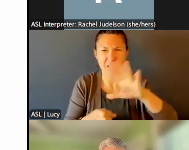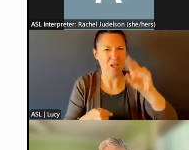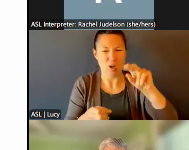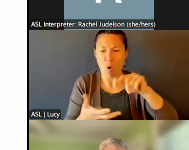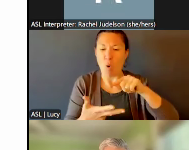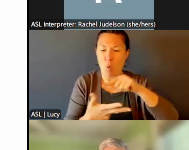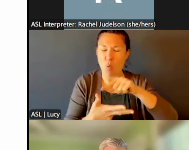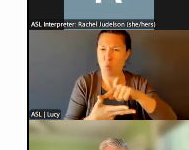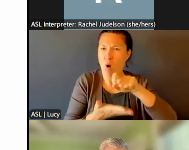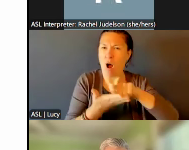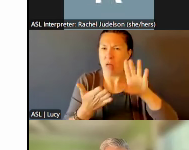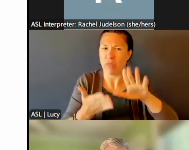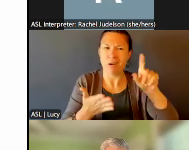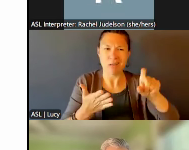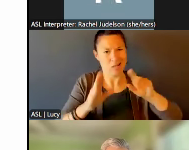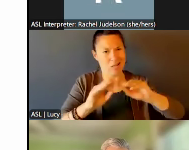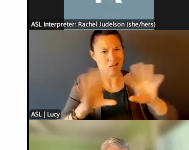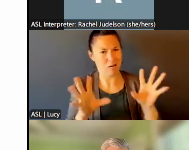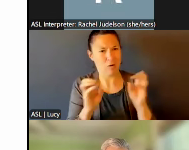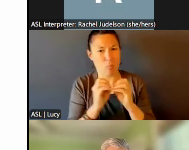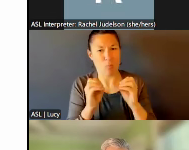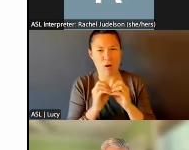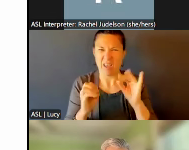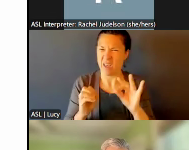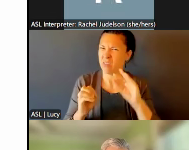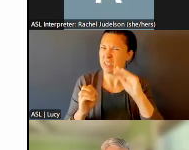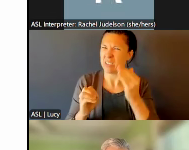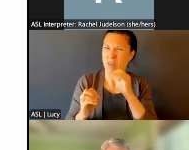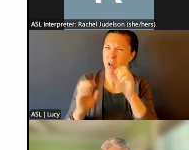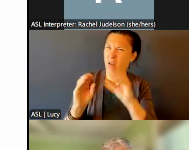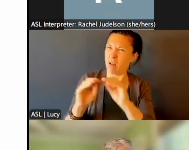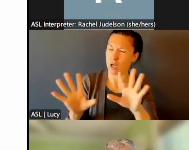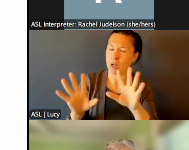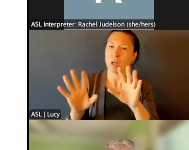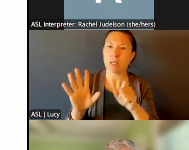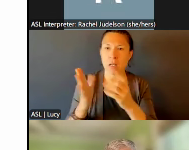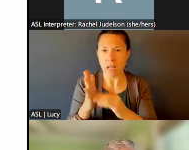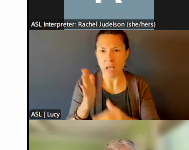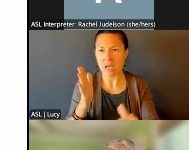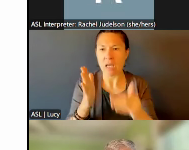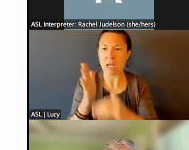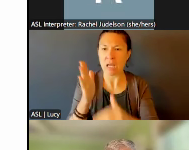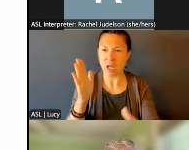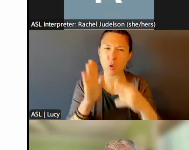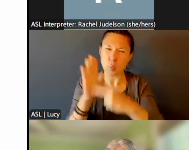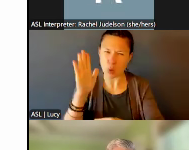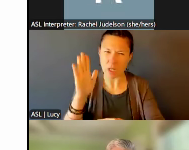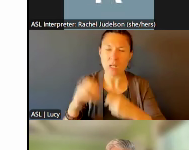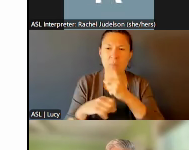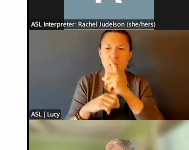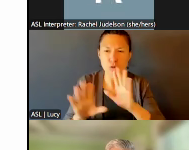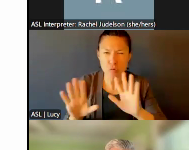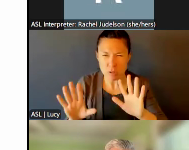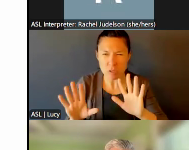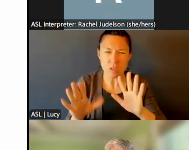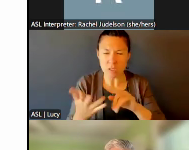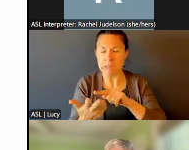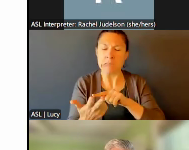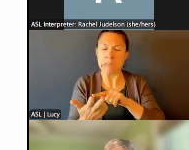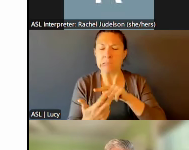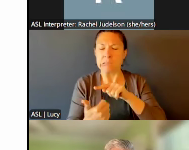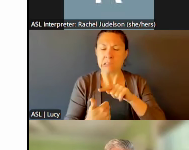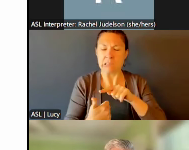enough. So if it's unclear, read it again and read it again. Make sure that you've given it a fair chance. But if it's not clear, that's a